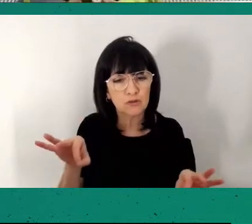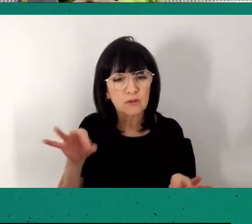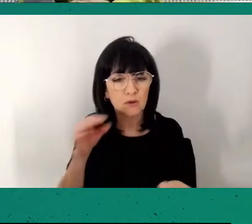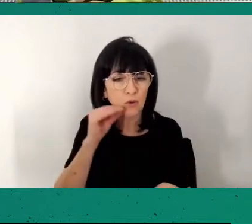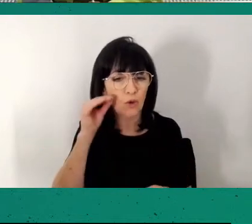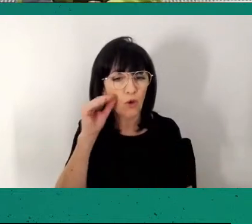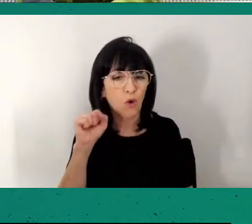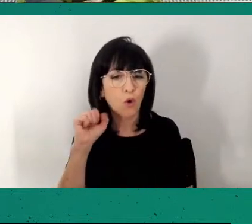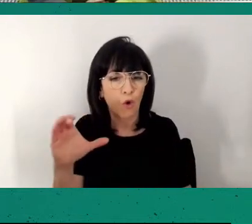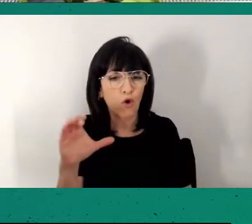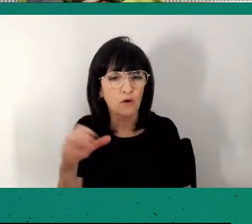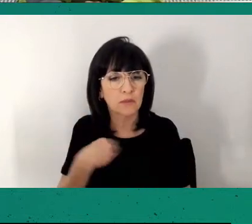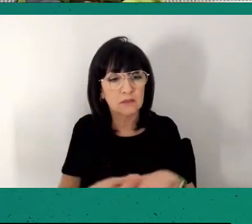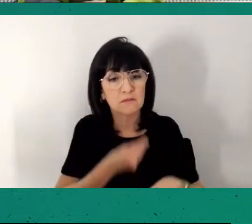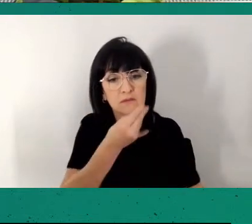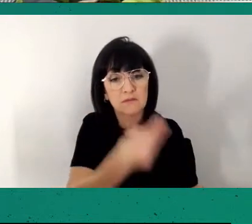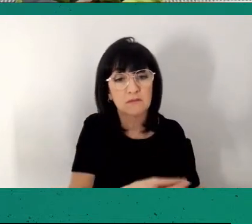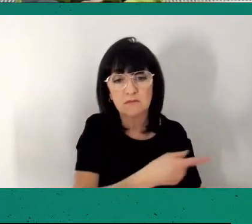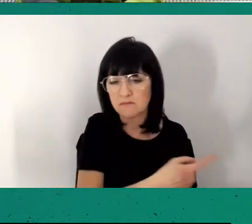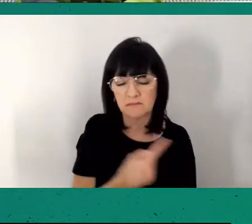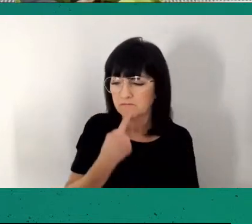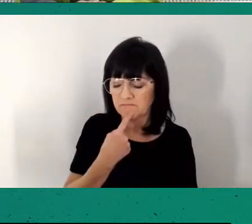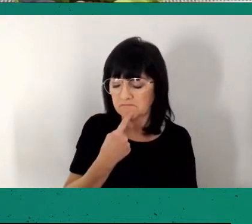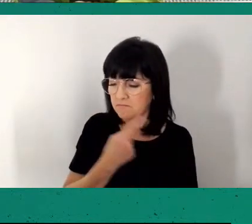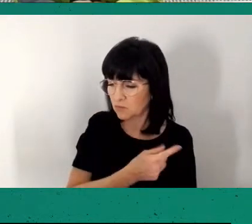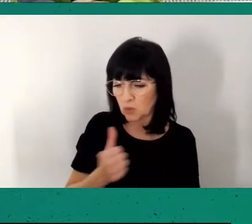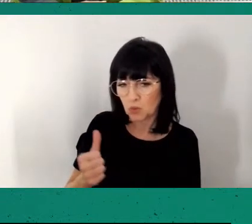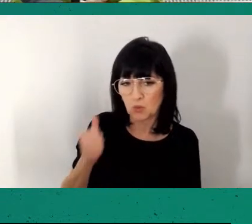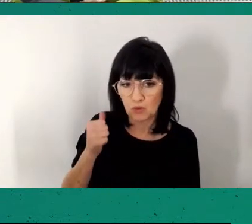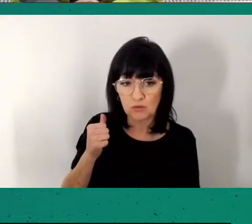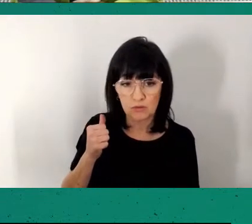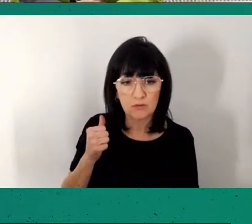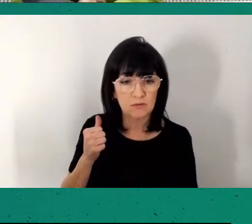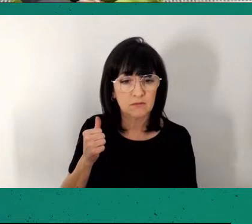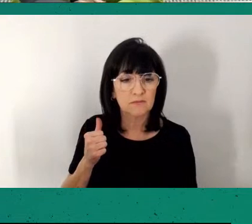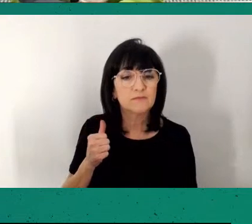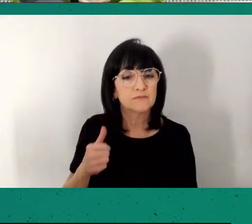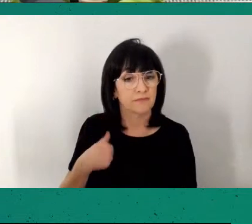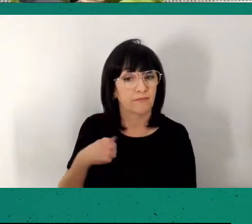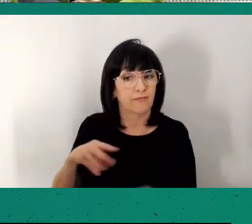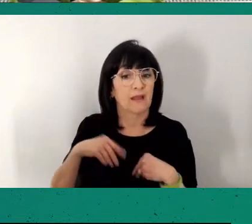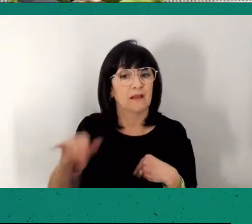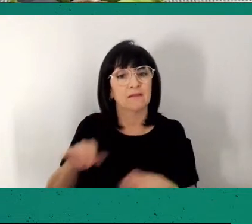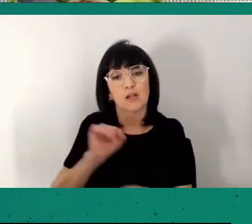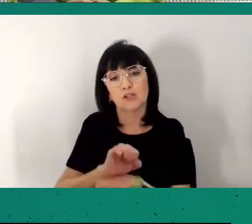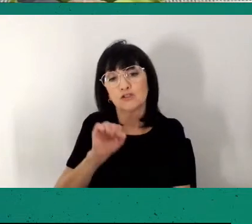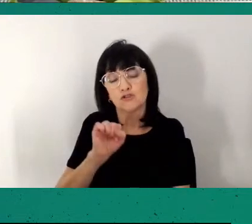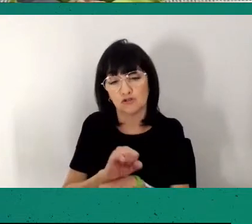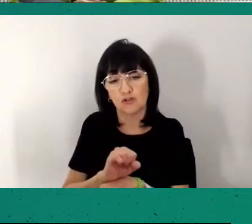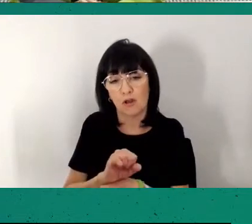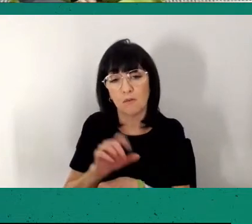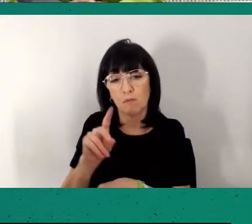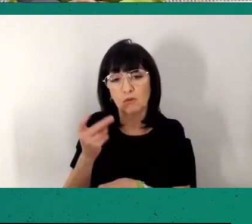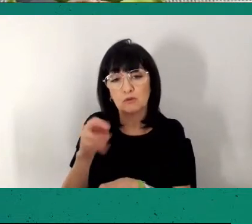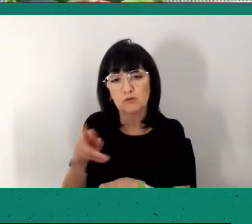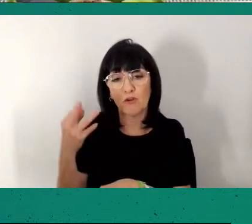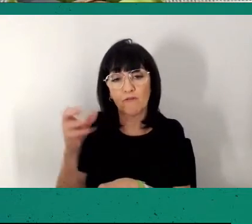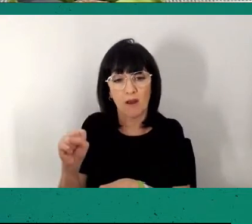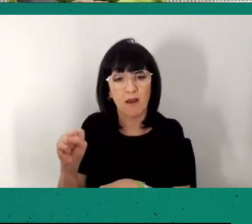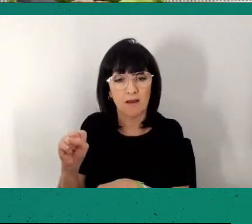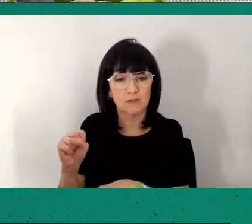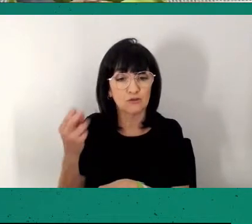So she told me I deserted the field because I had taken a job at Dover High School as a high school guidance counselor.